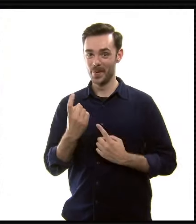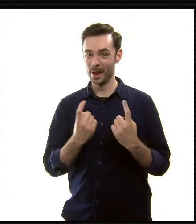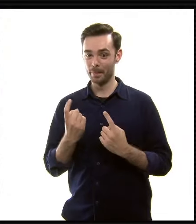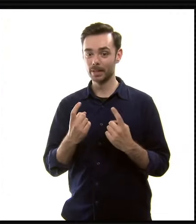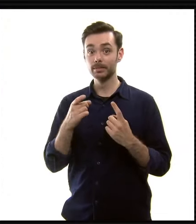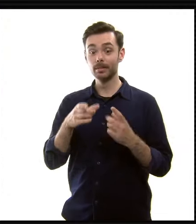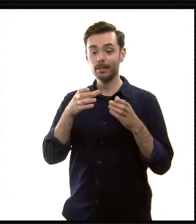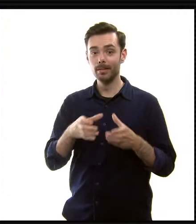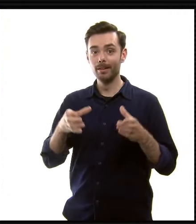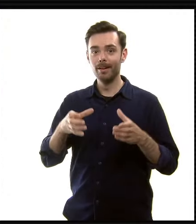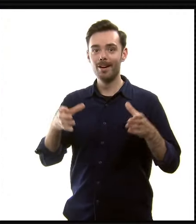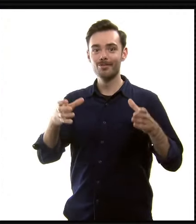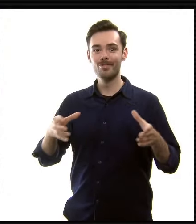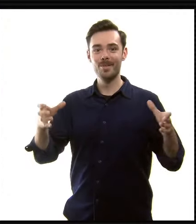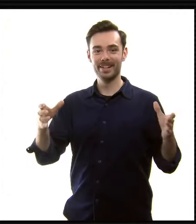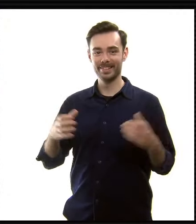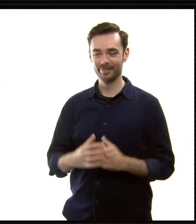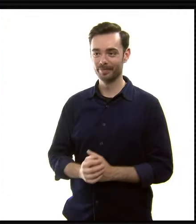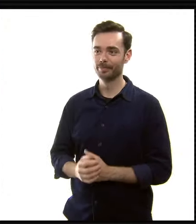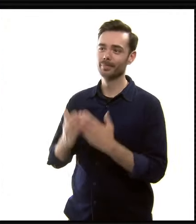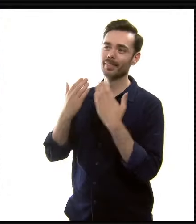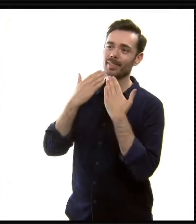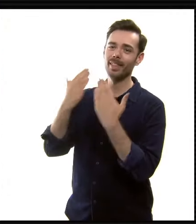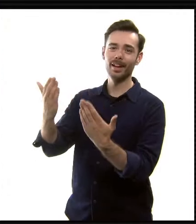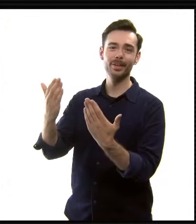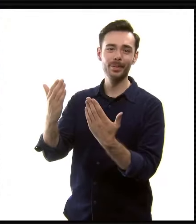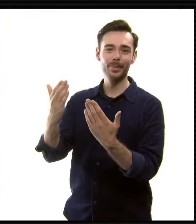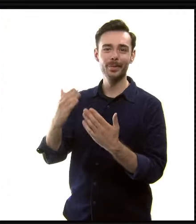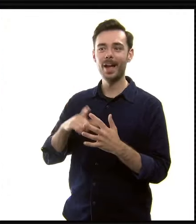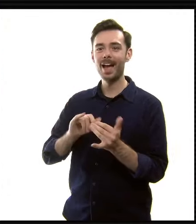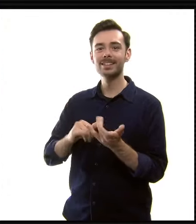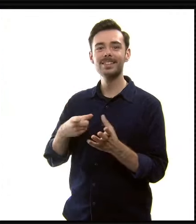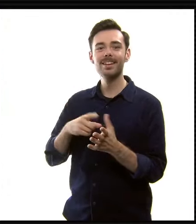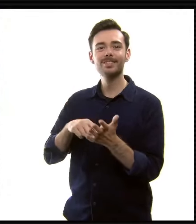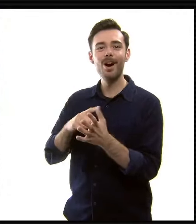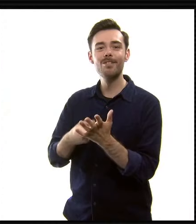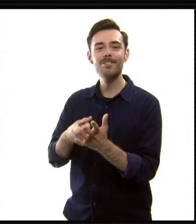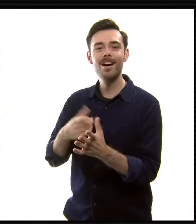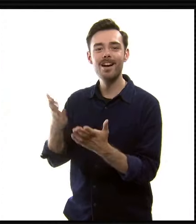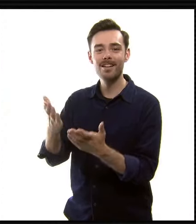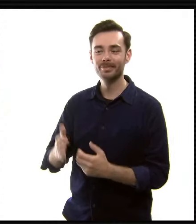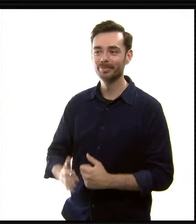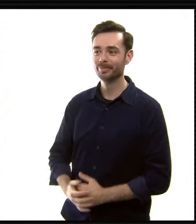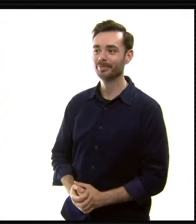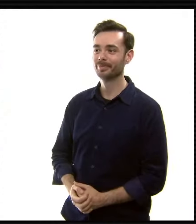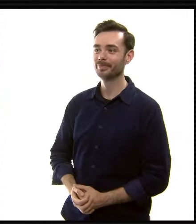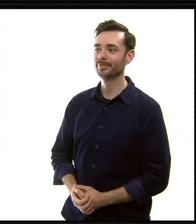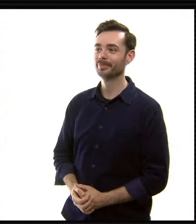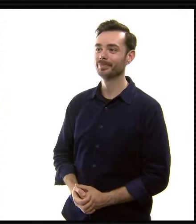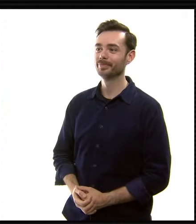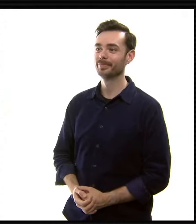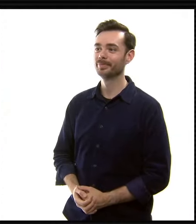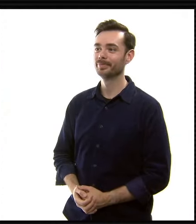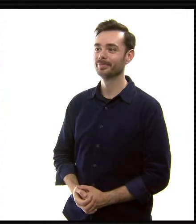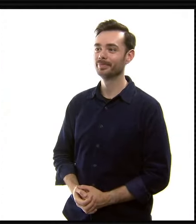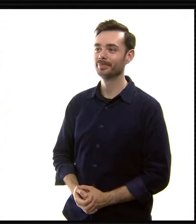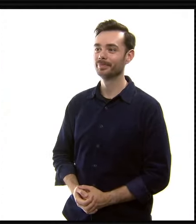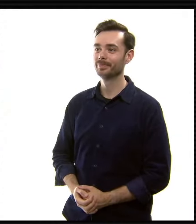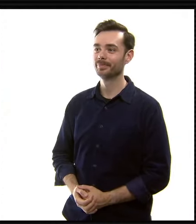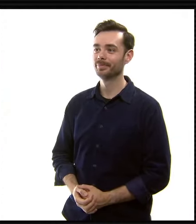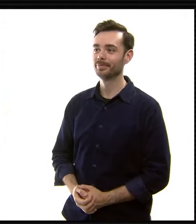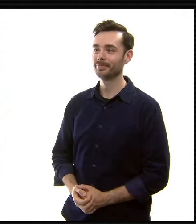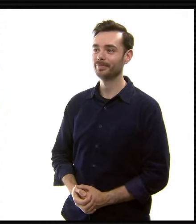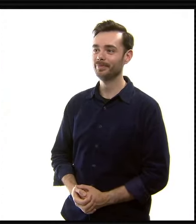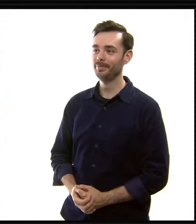ever-growing population. And on that, thank you so much, Essa and Tara. Thank you so much for coming, guys. That's great. Great voiceover work,